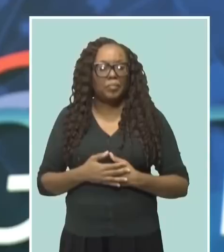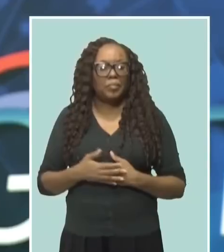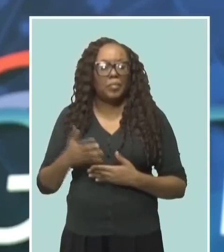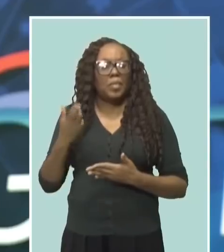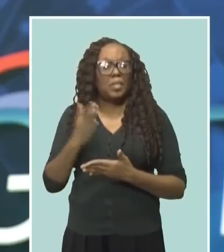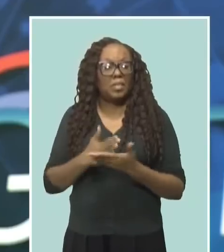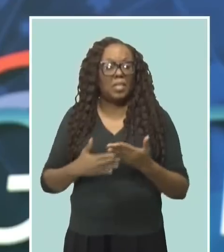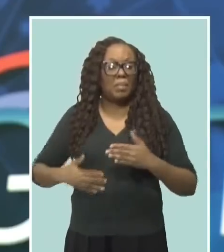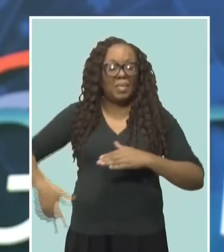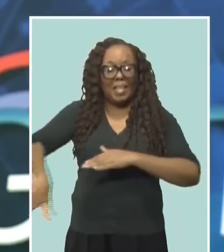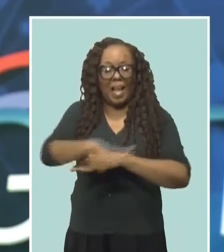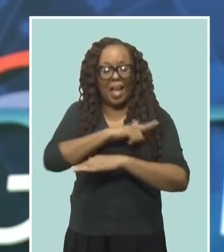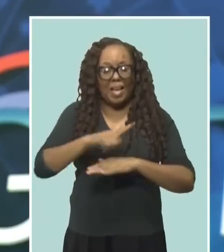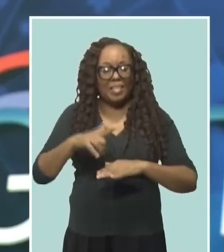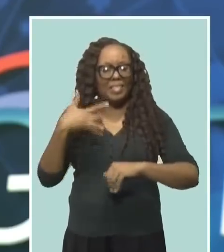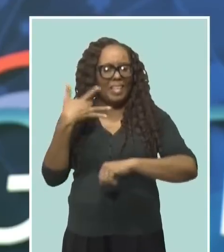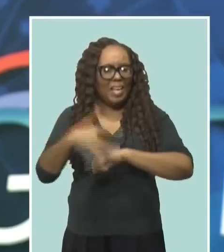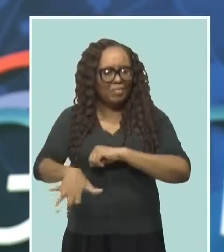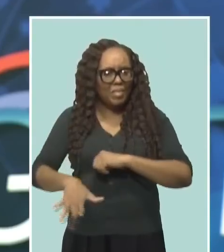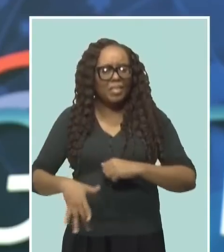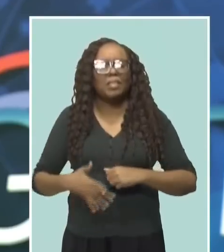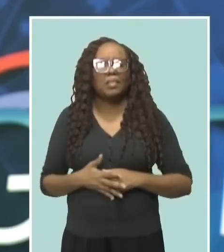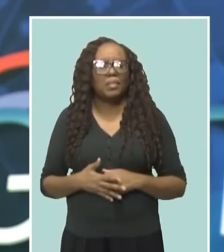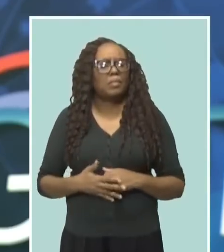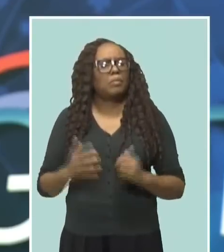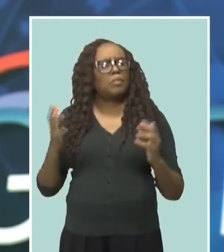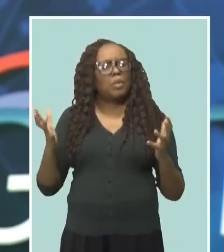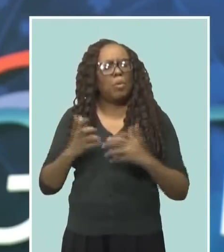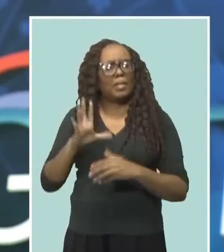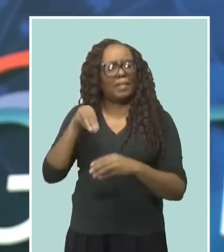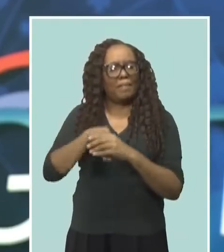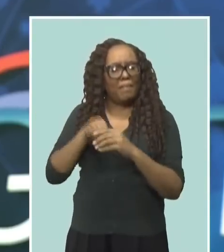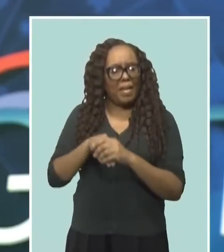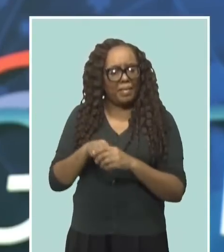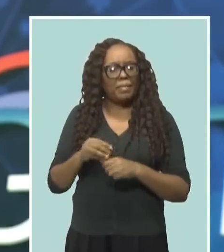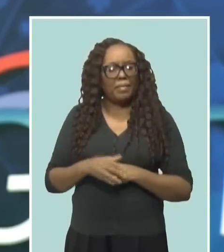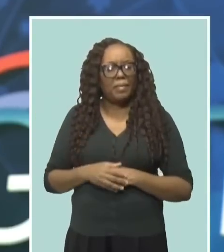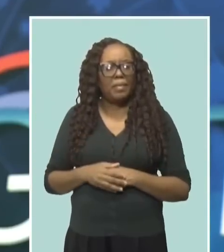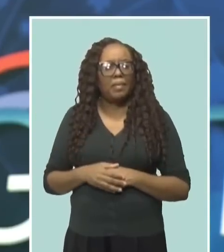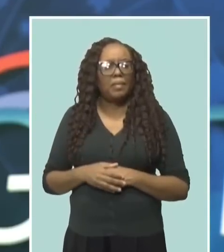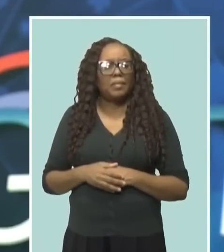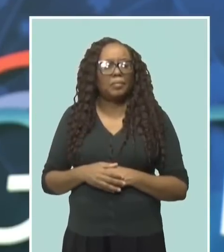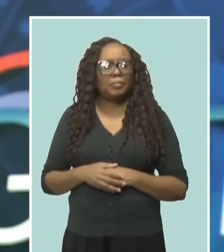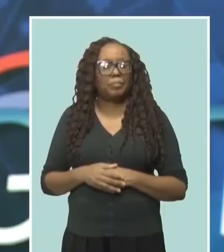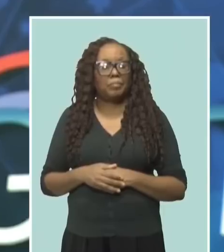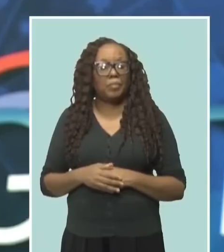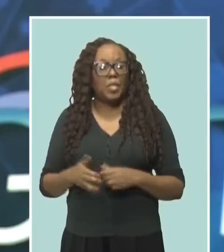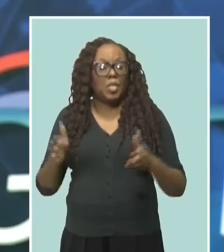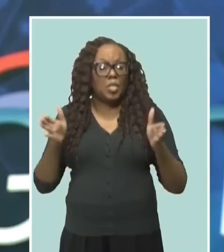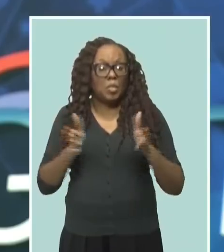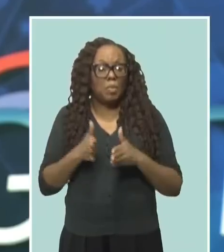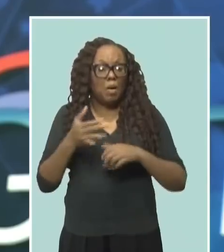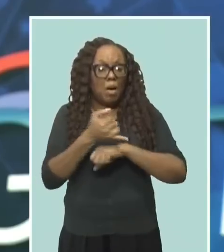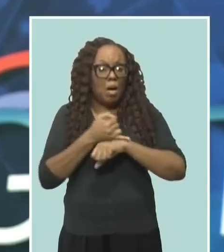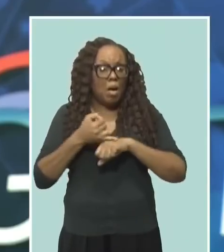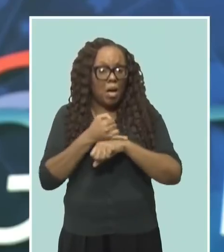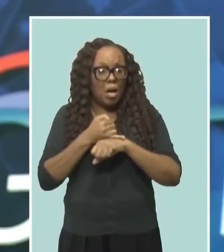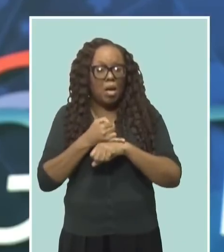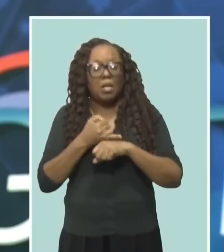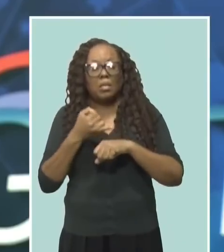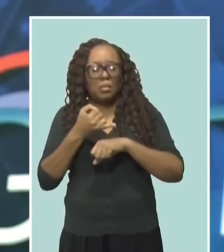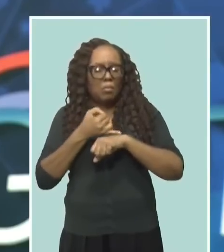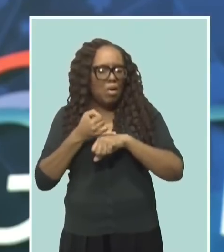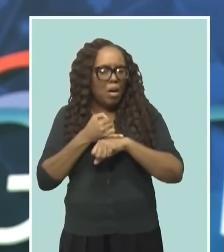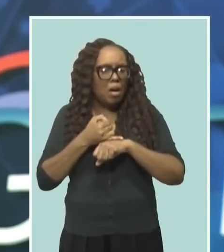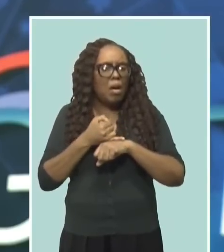now being targeted for these investments. The revelation was made during a forum for small island developing states at the ongoing